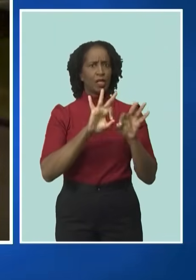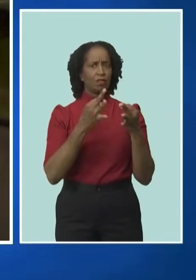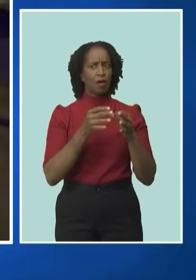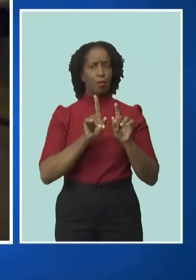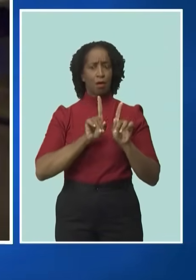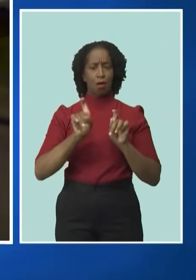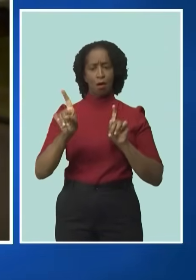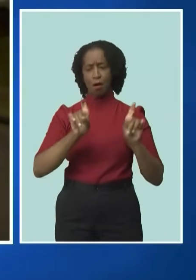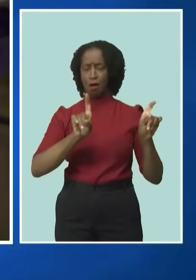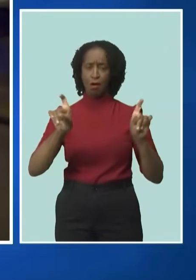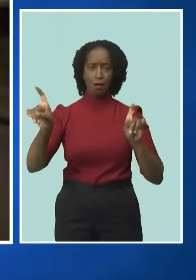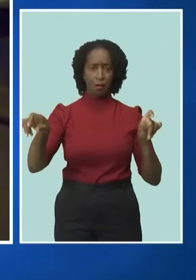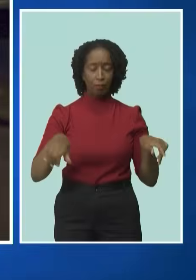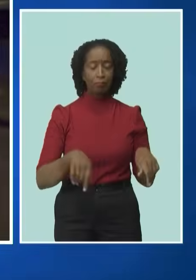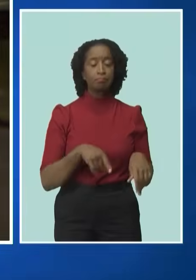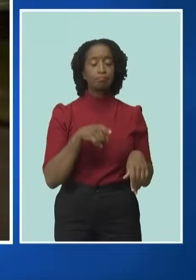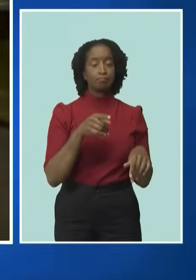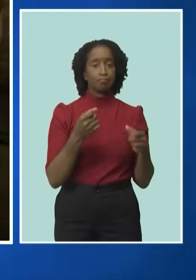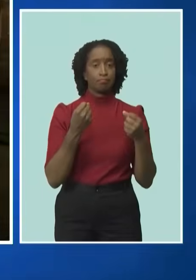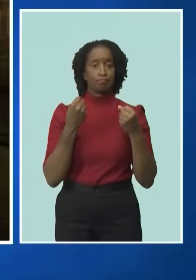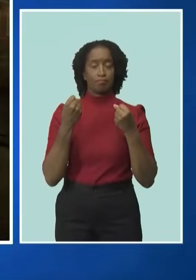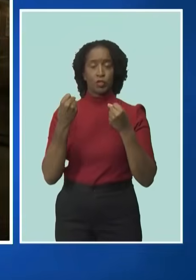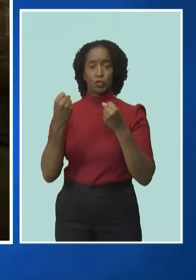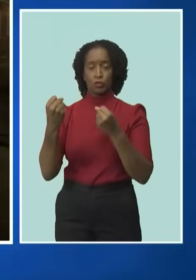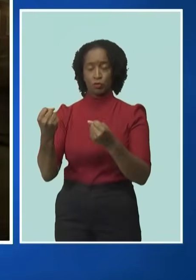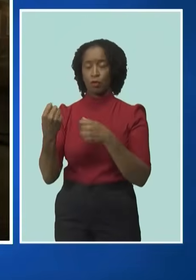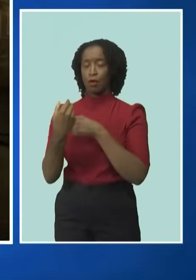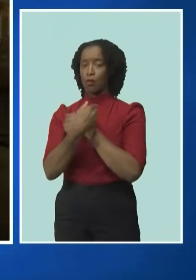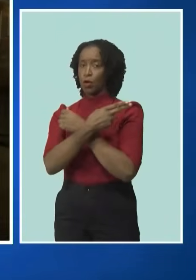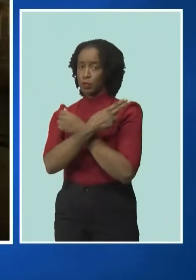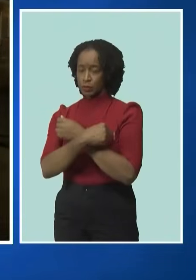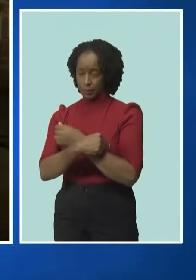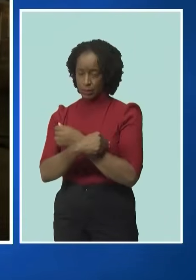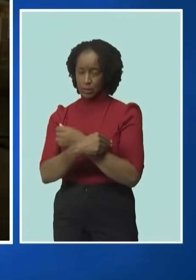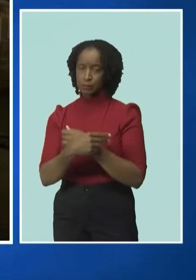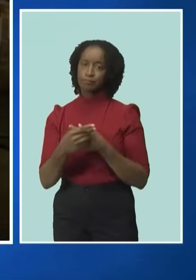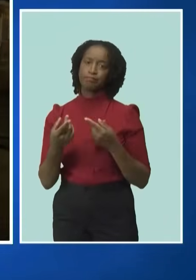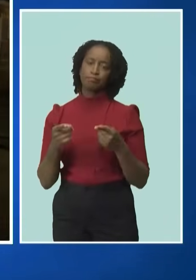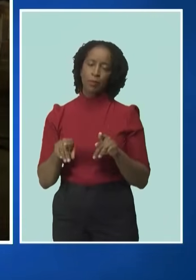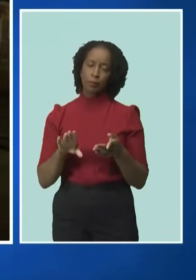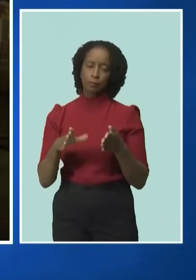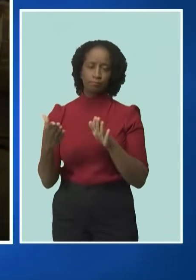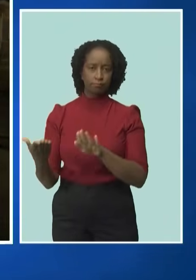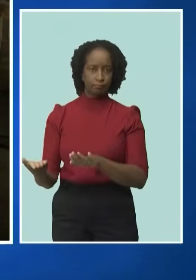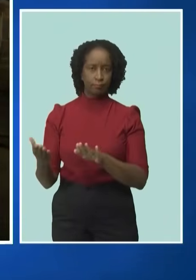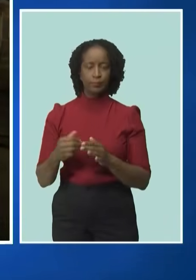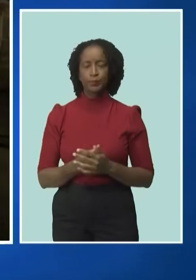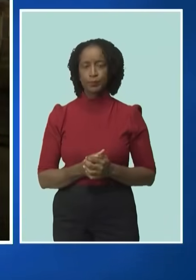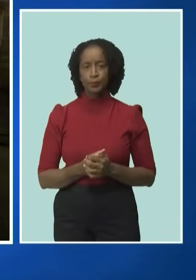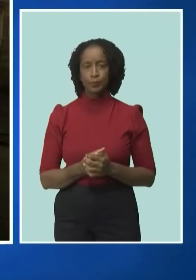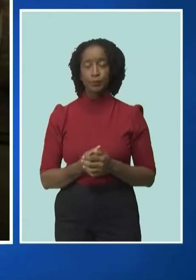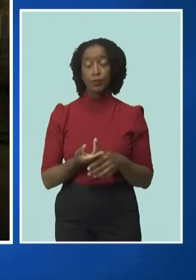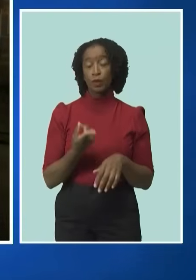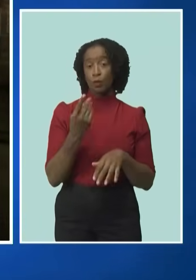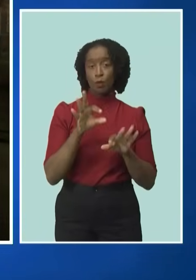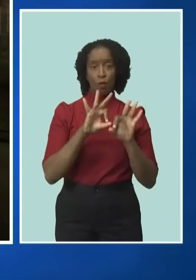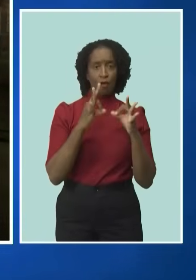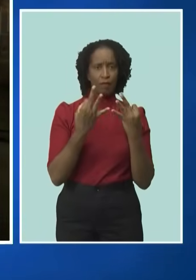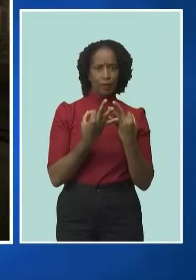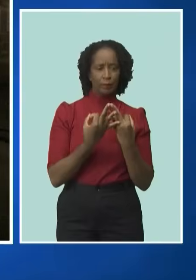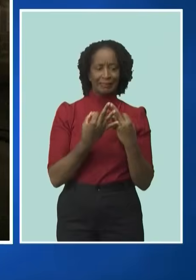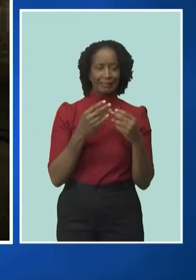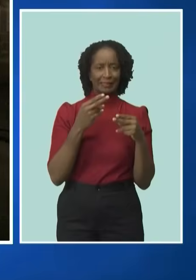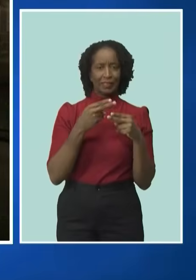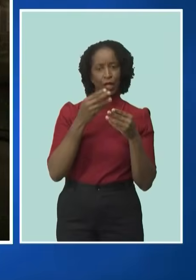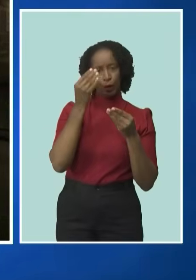scatter. He was transported by private vehicle to the Queen Elizabeth Hospital, where he died. One family member, who asked